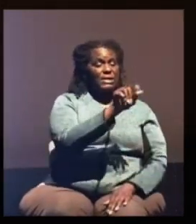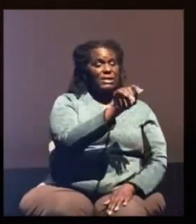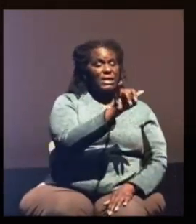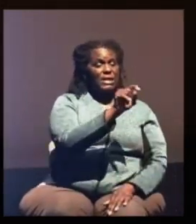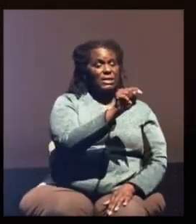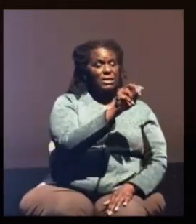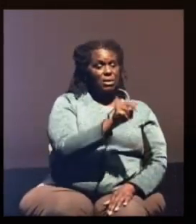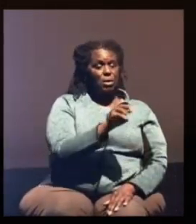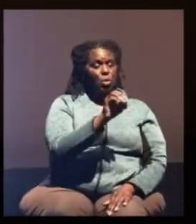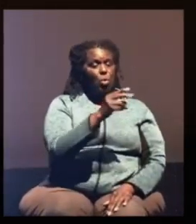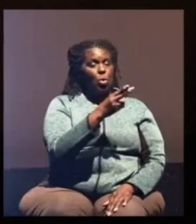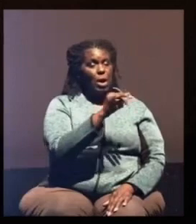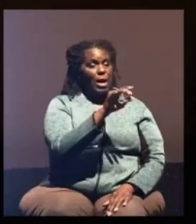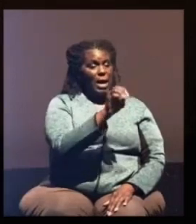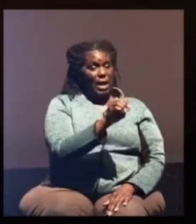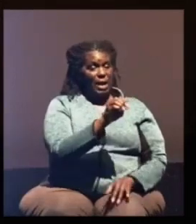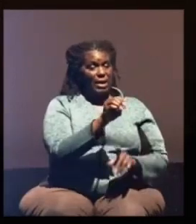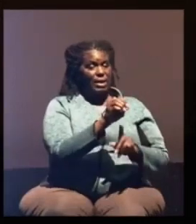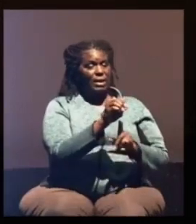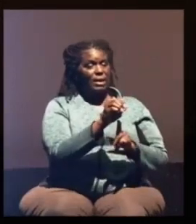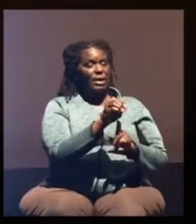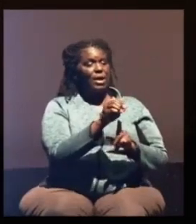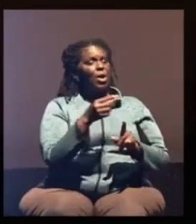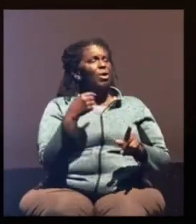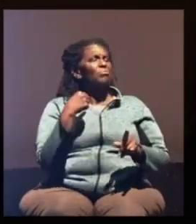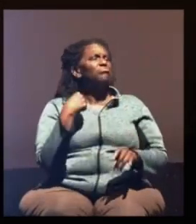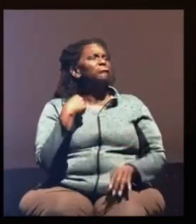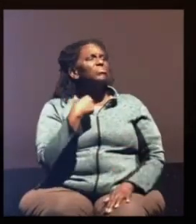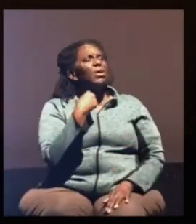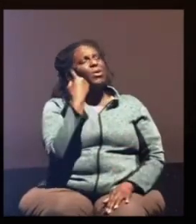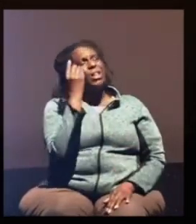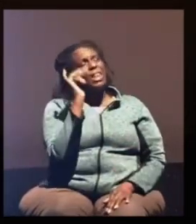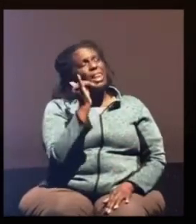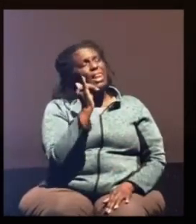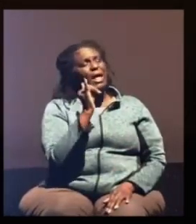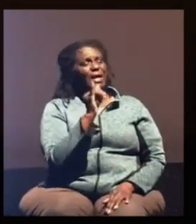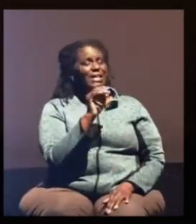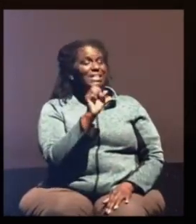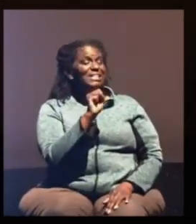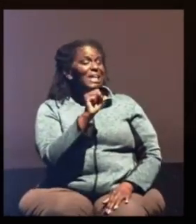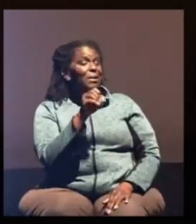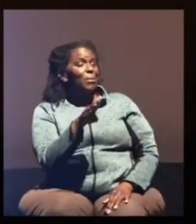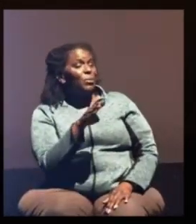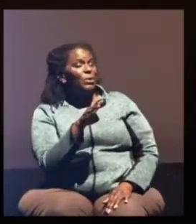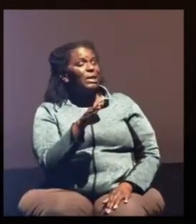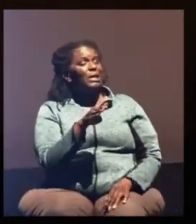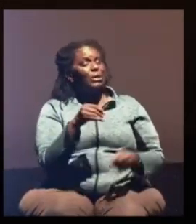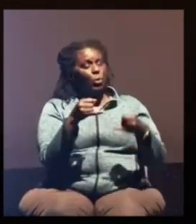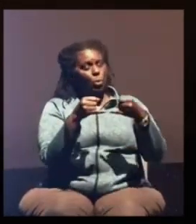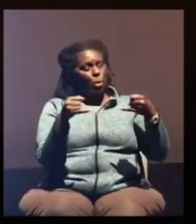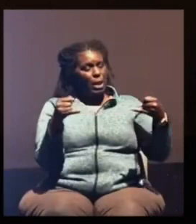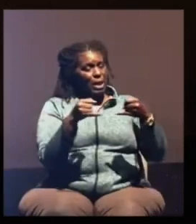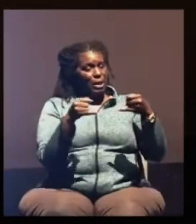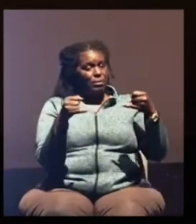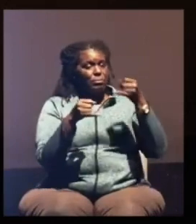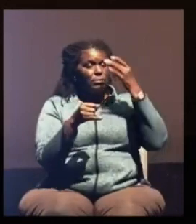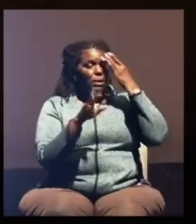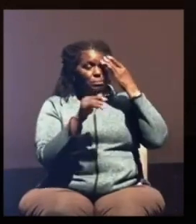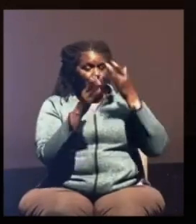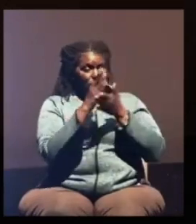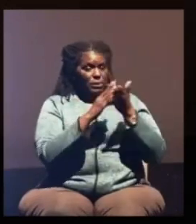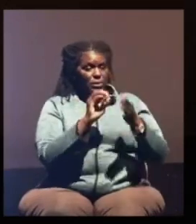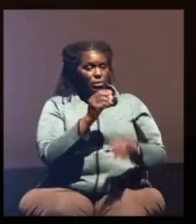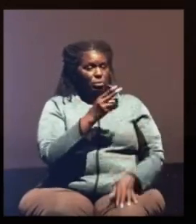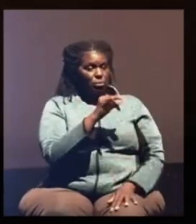Ohio, which in Inland Empire terms we can think of as sort of the San Bernardino counterpart of that part of Ohio,